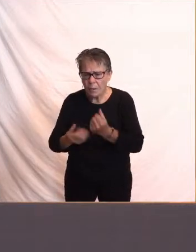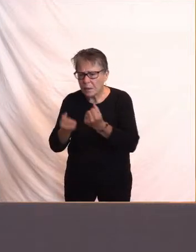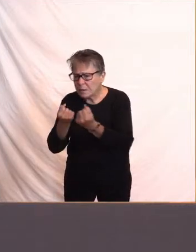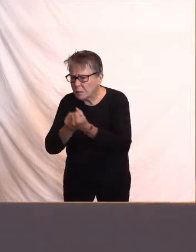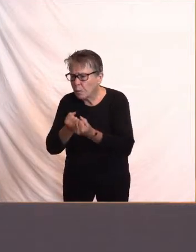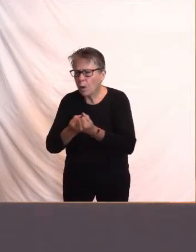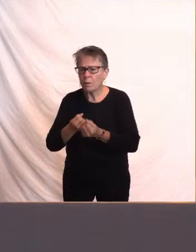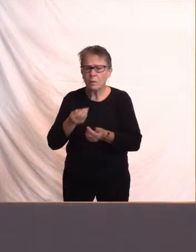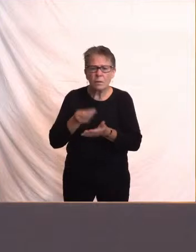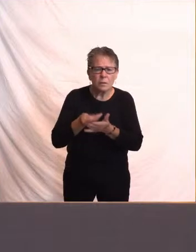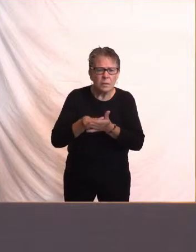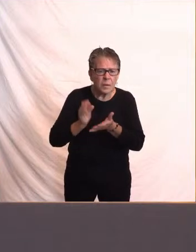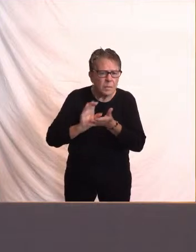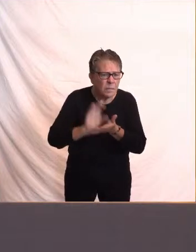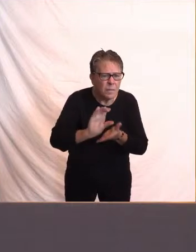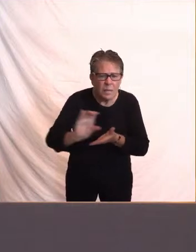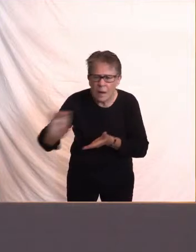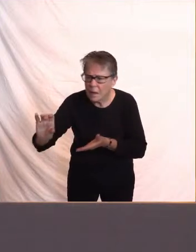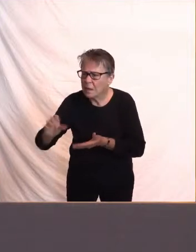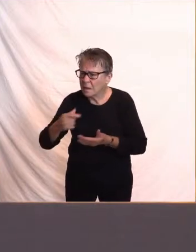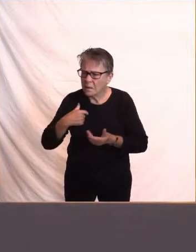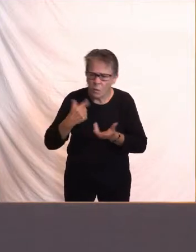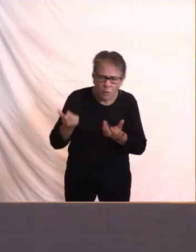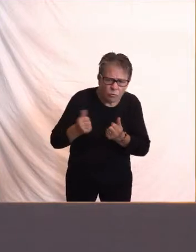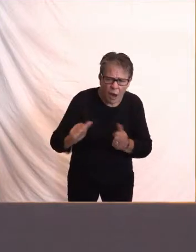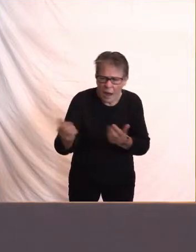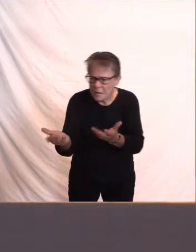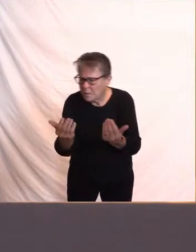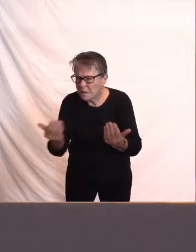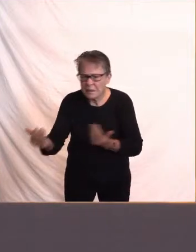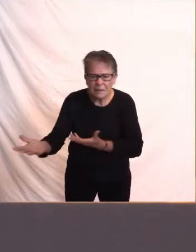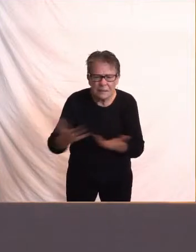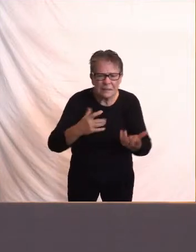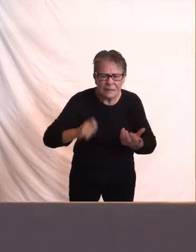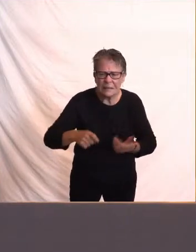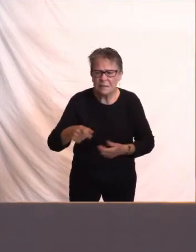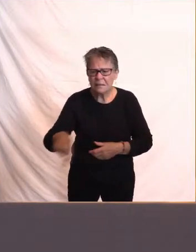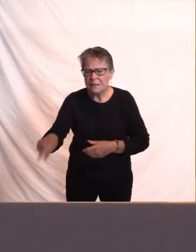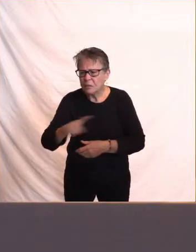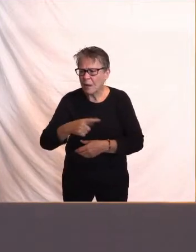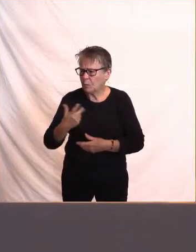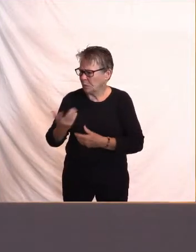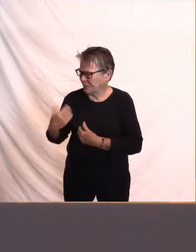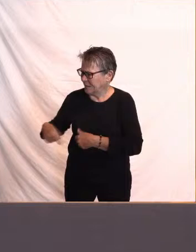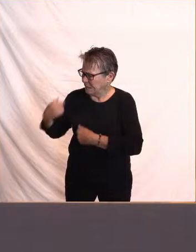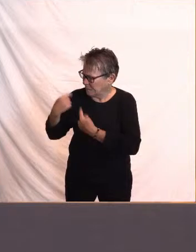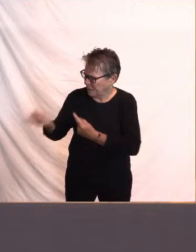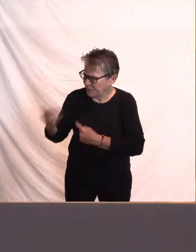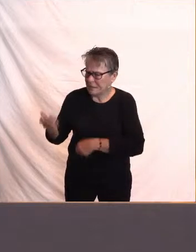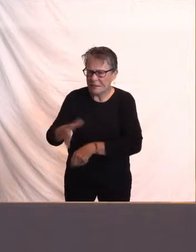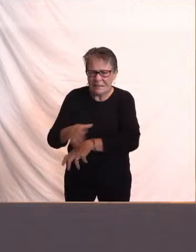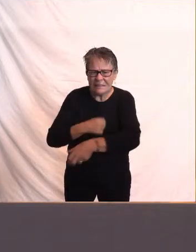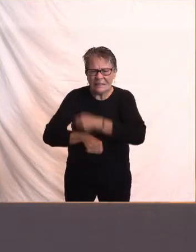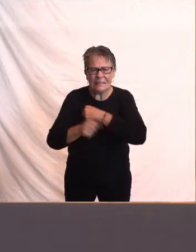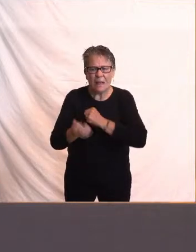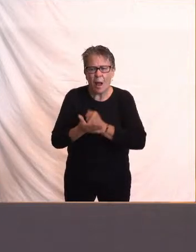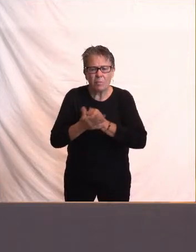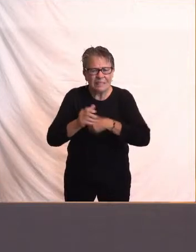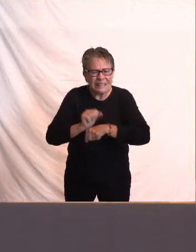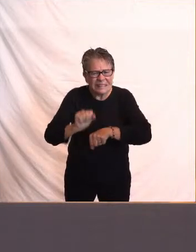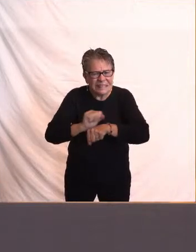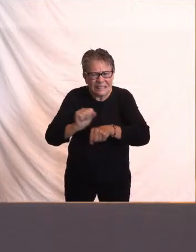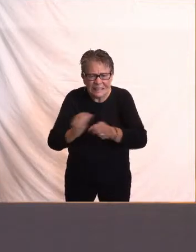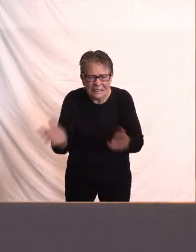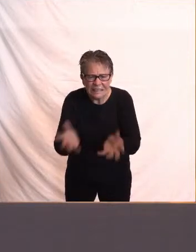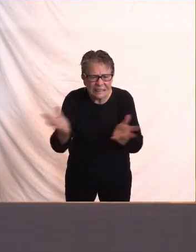we will do that. They've been on the front lines. Judy, you work with local health offices up and down the state. They've done